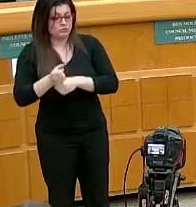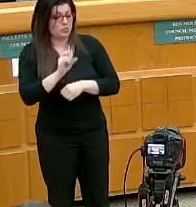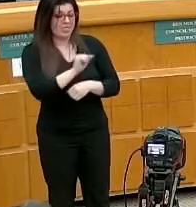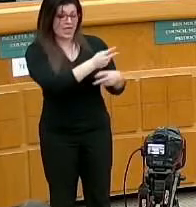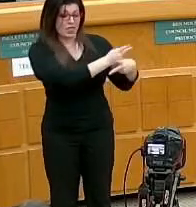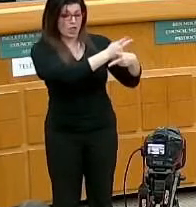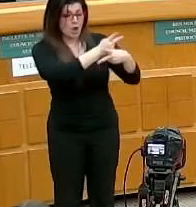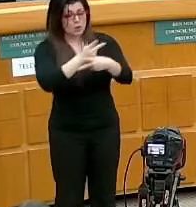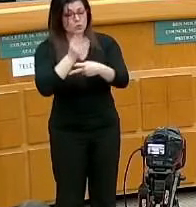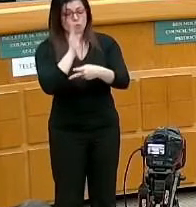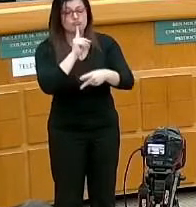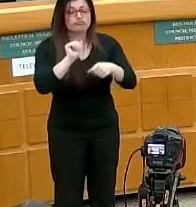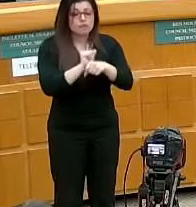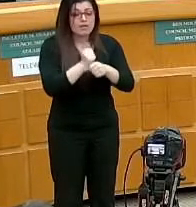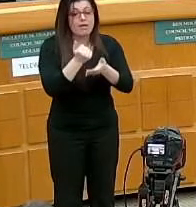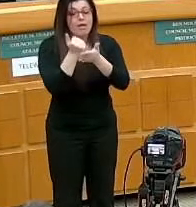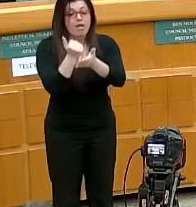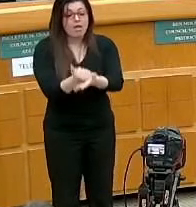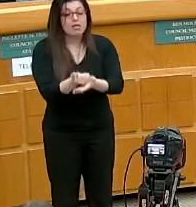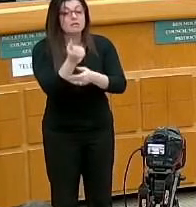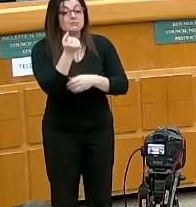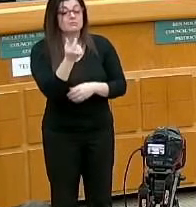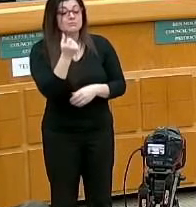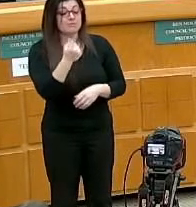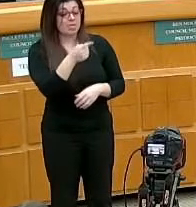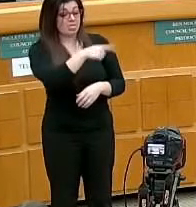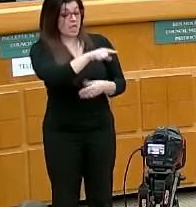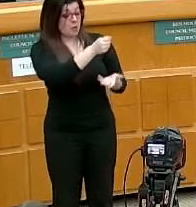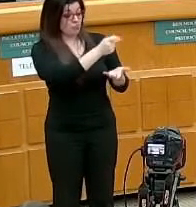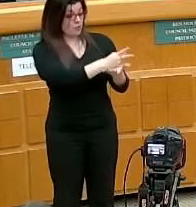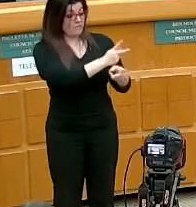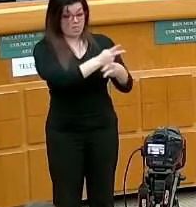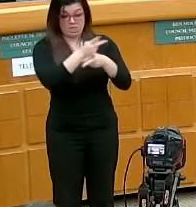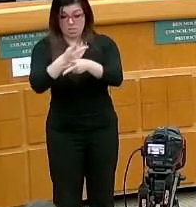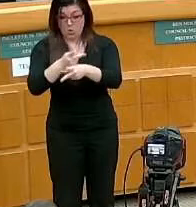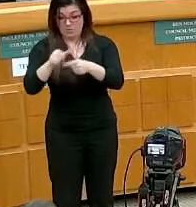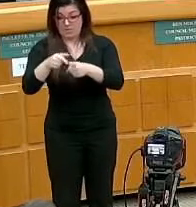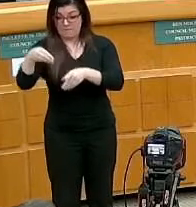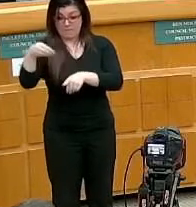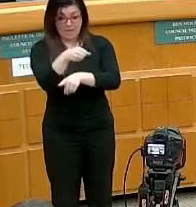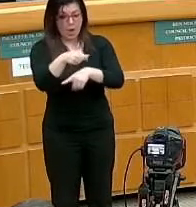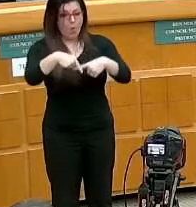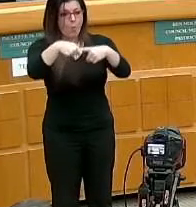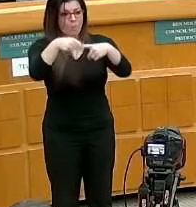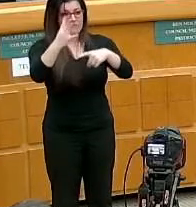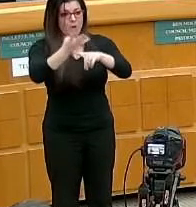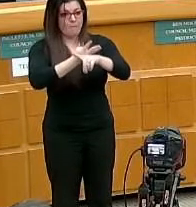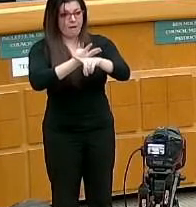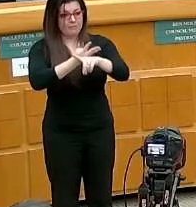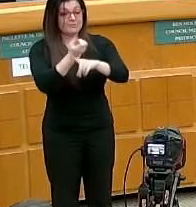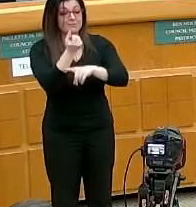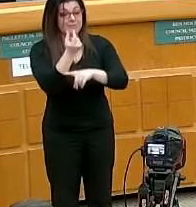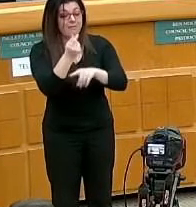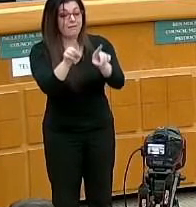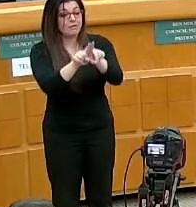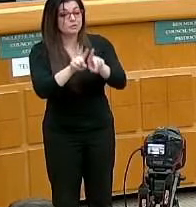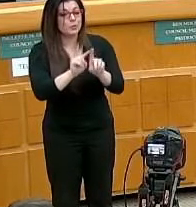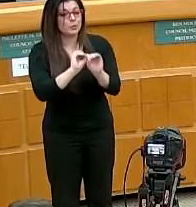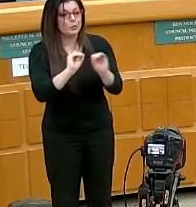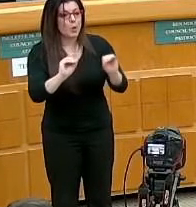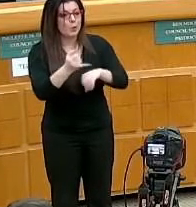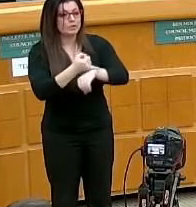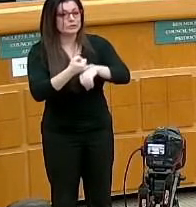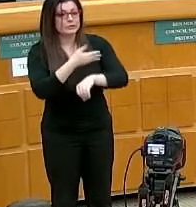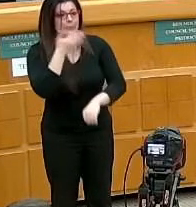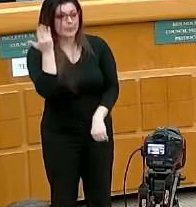that there's no payment for 4 months after the loan's approved, and there's zero interest. And so this will help a business stay